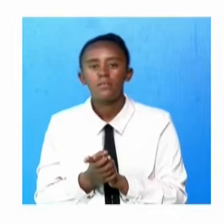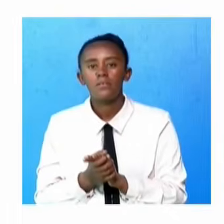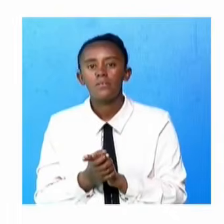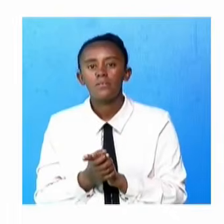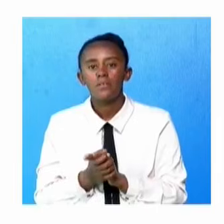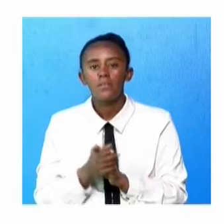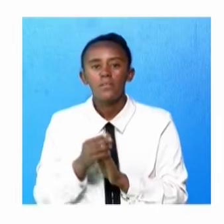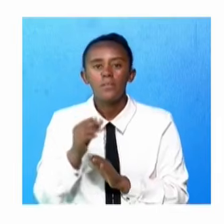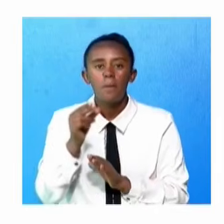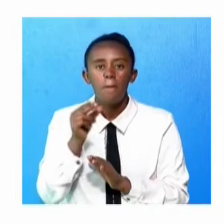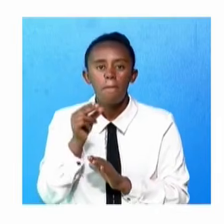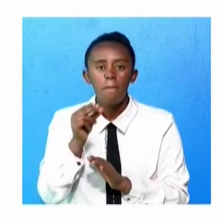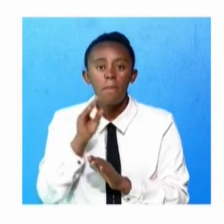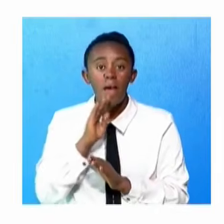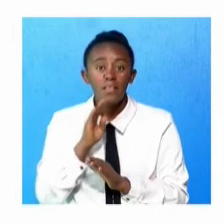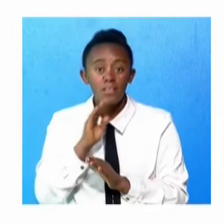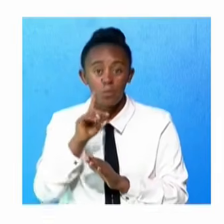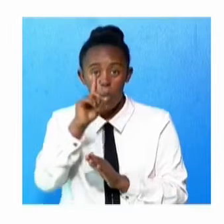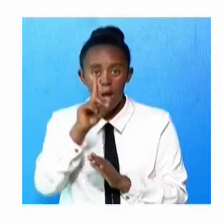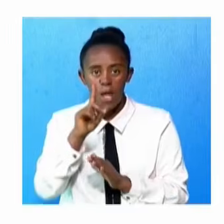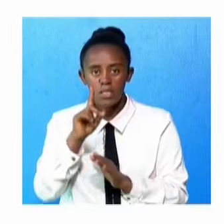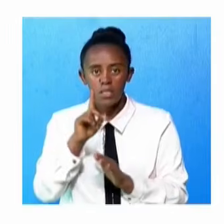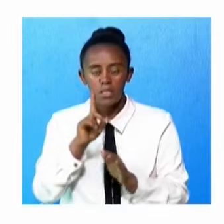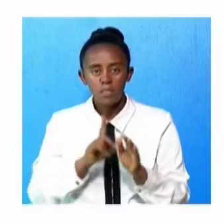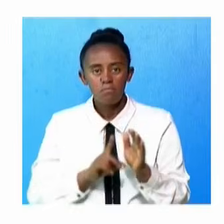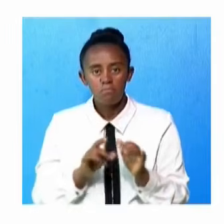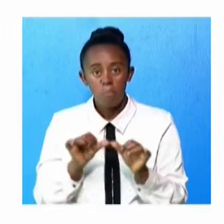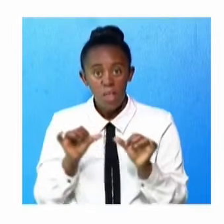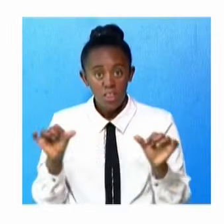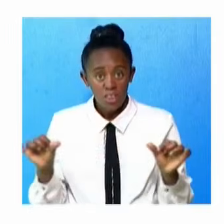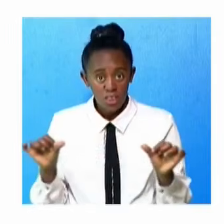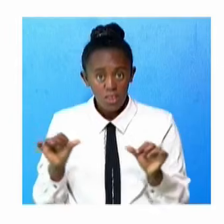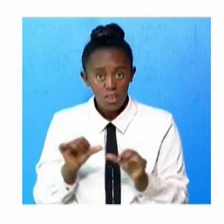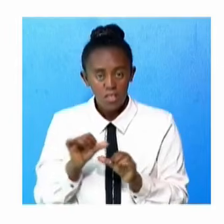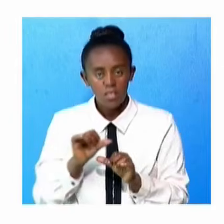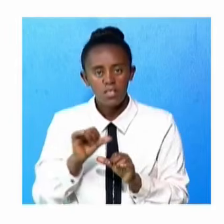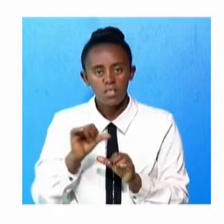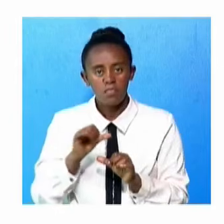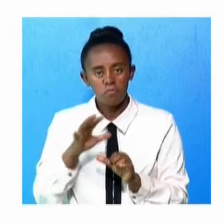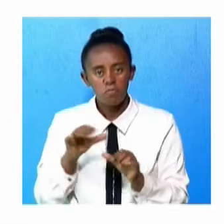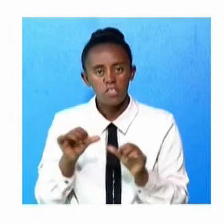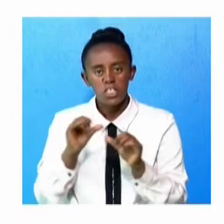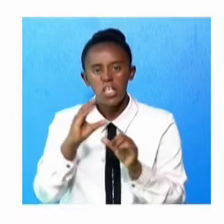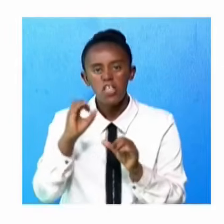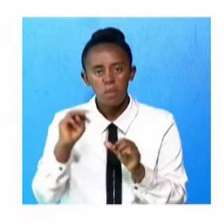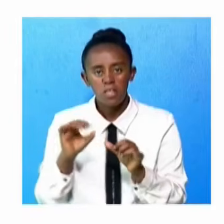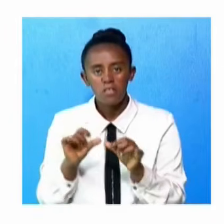1 meter 50 centimeter tall.